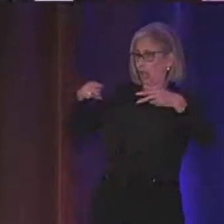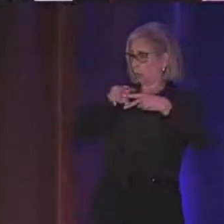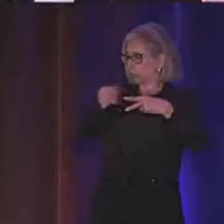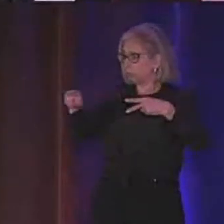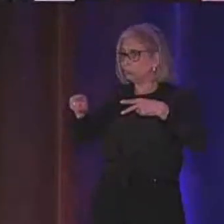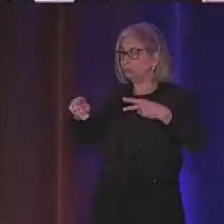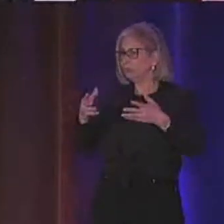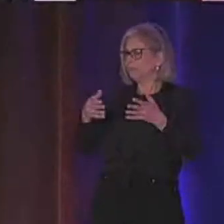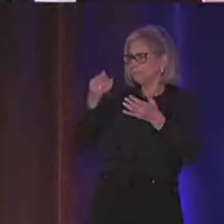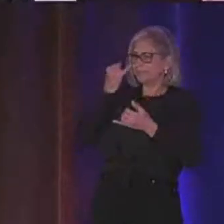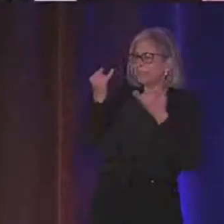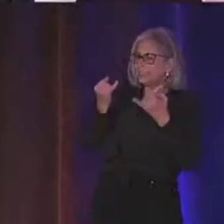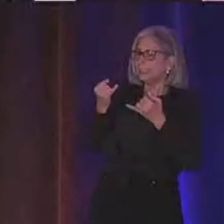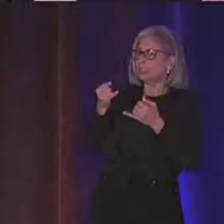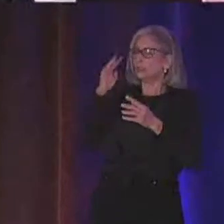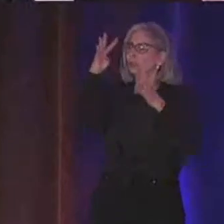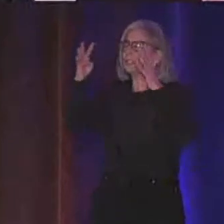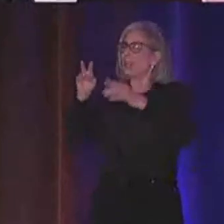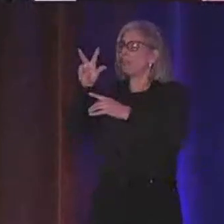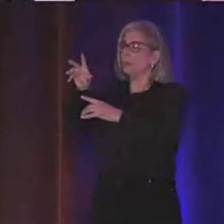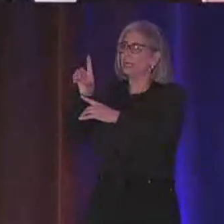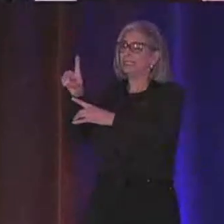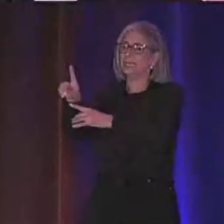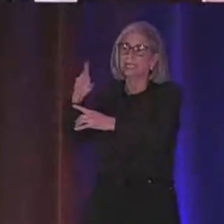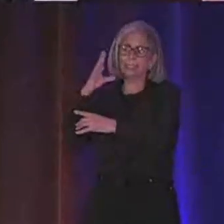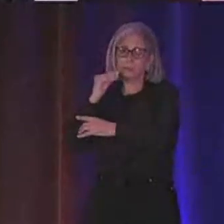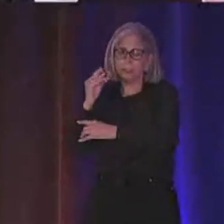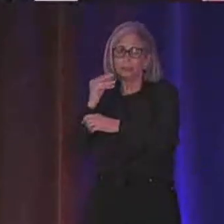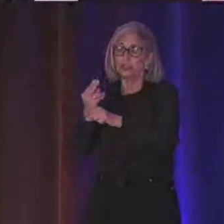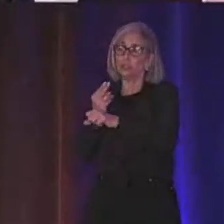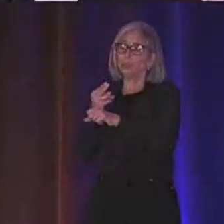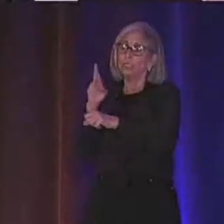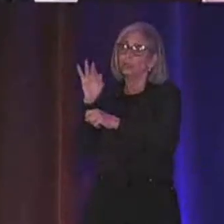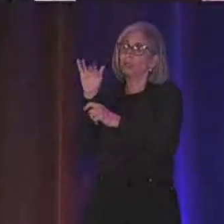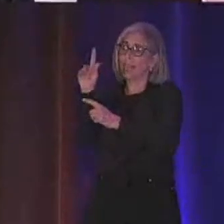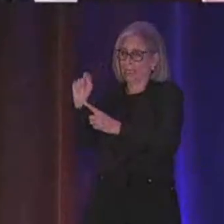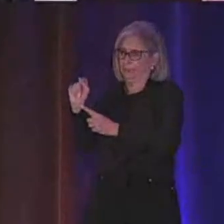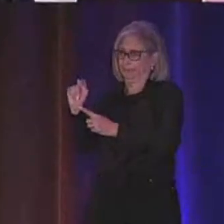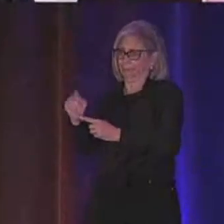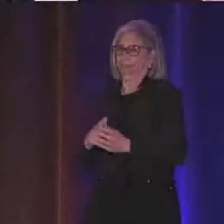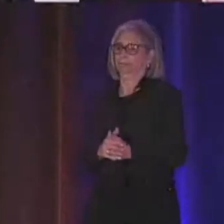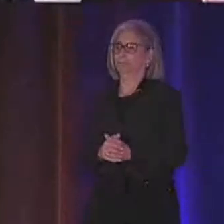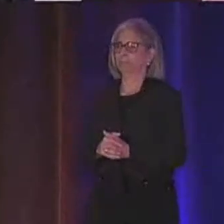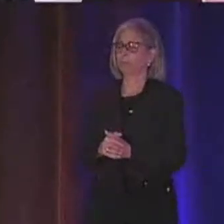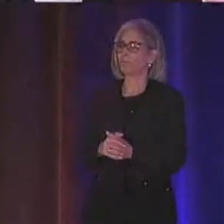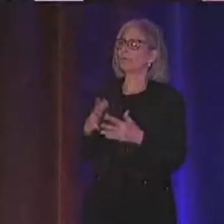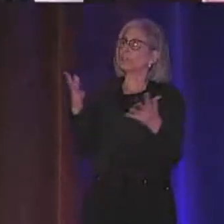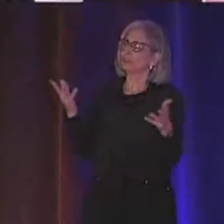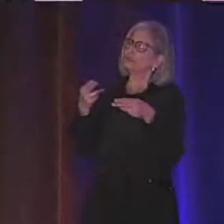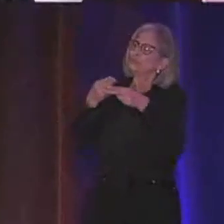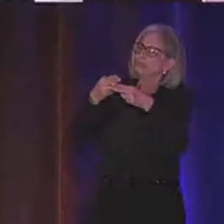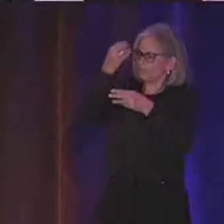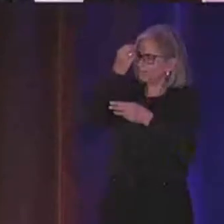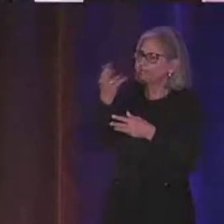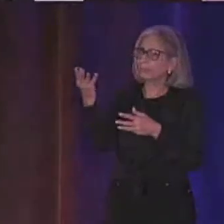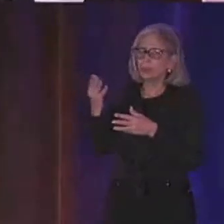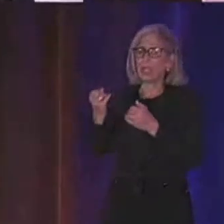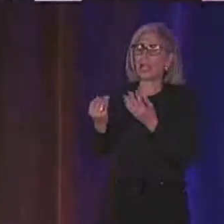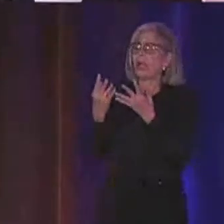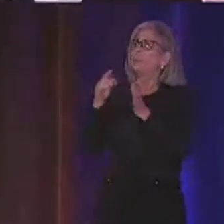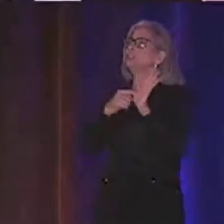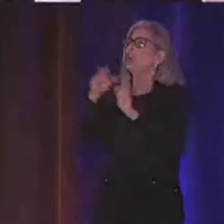running, creating 3D data experiences using React. So just a show of hands, how many of you have